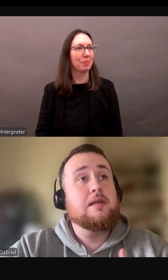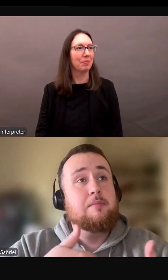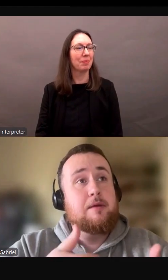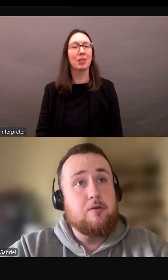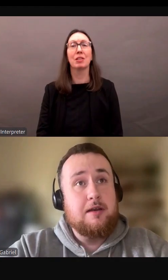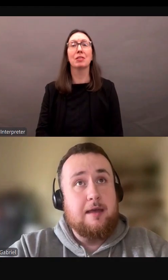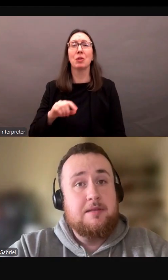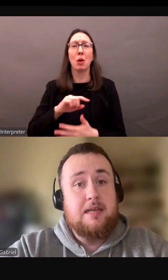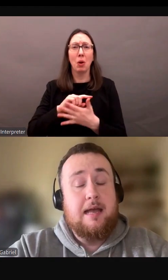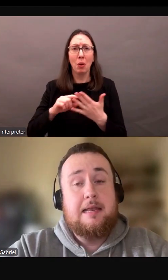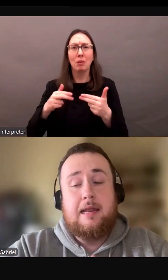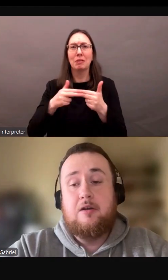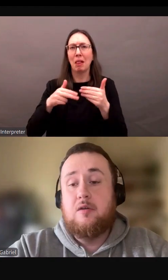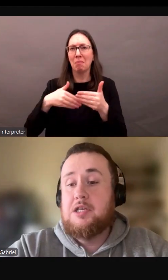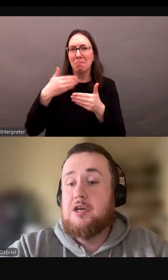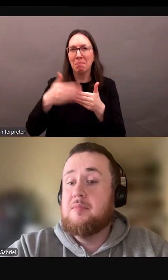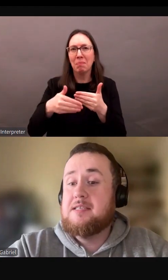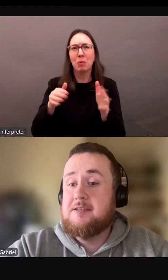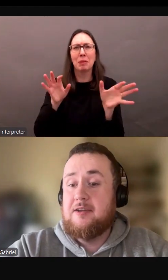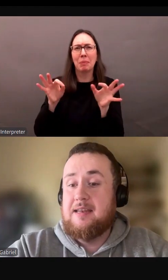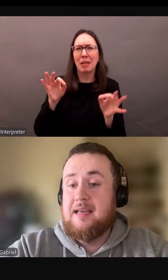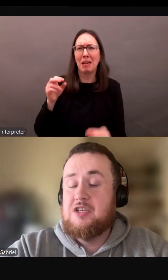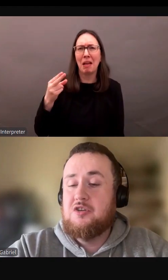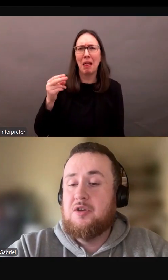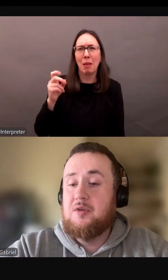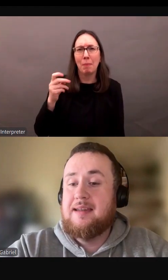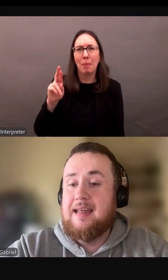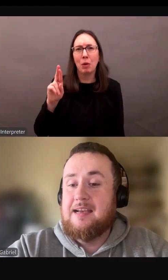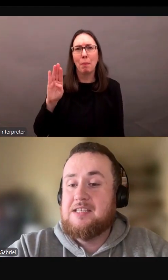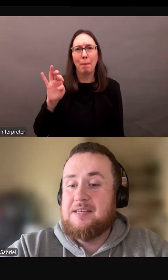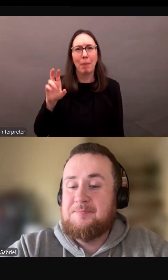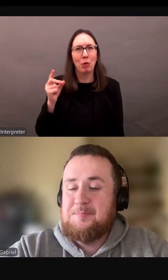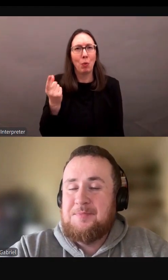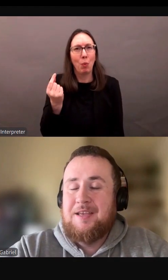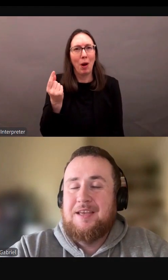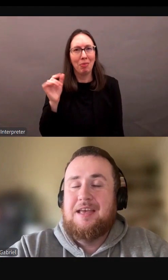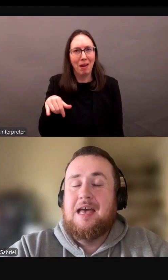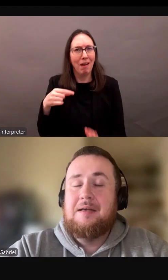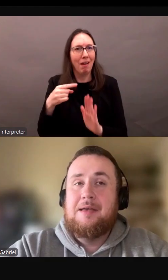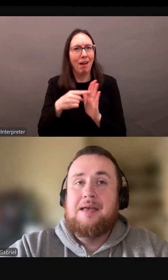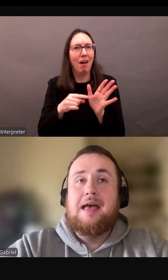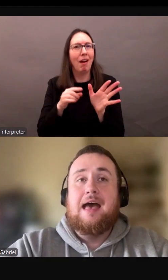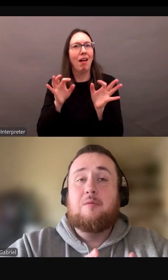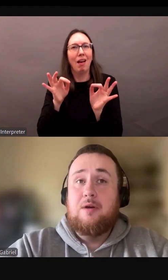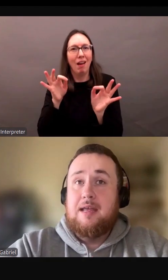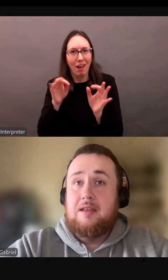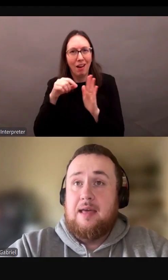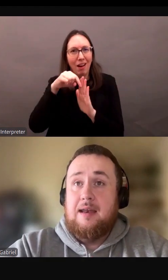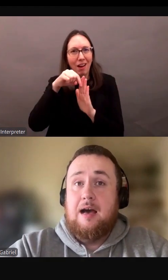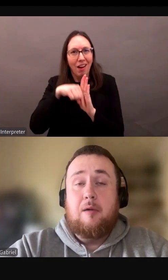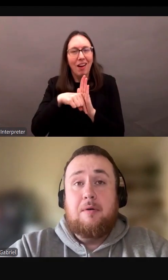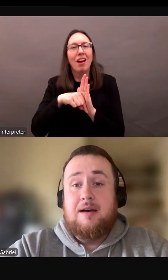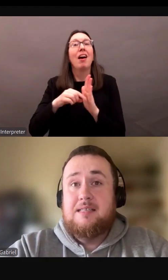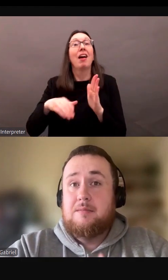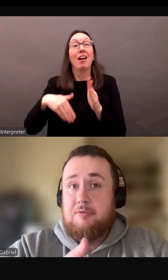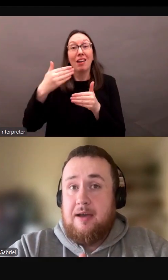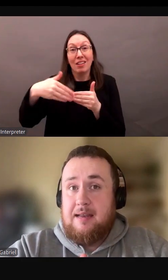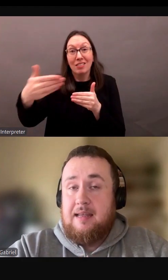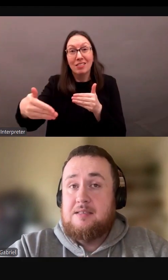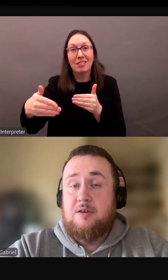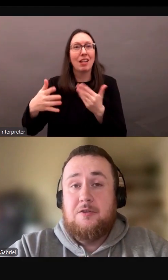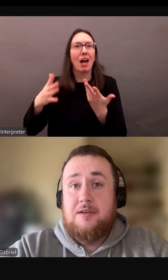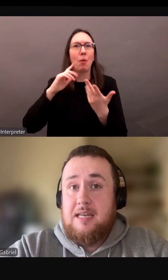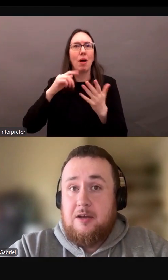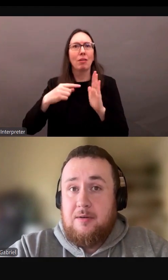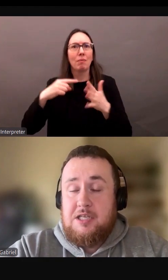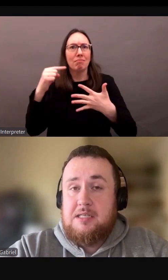into a little bit more depth, and then I'm going to share my screen and show you it in action. And when I do that, I'll pause sporadically.